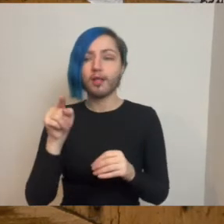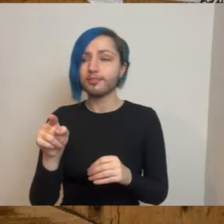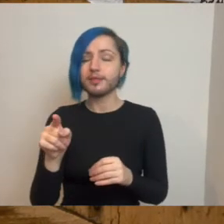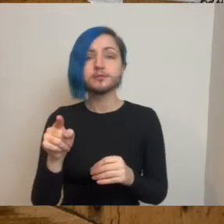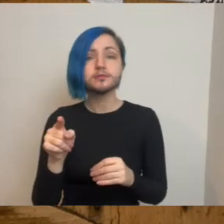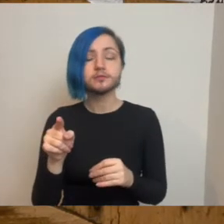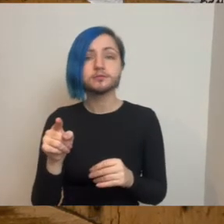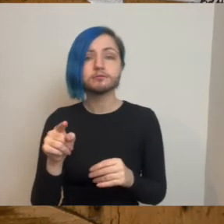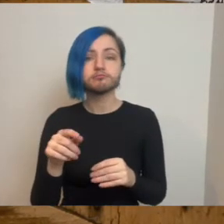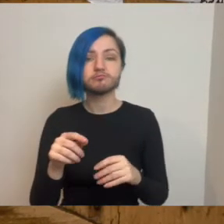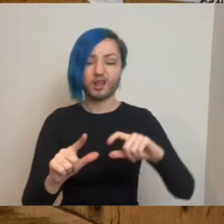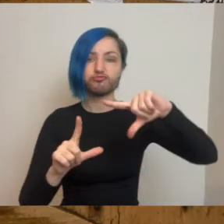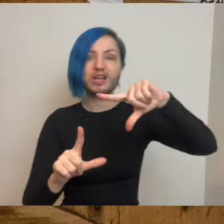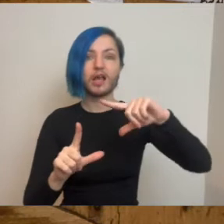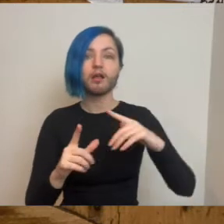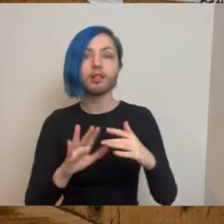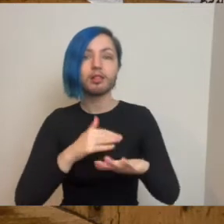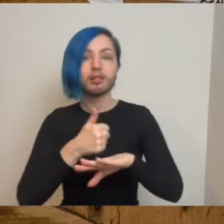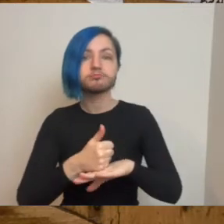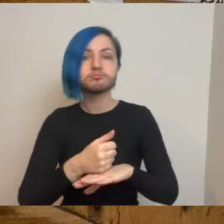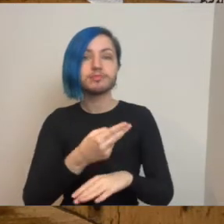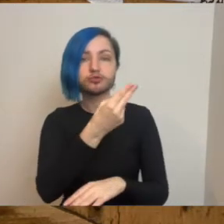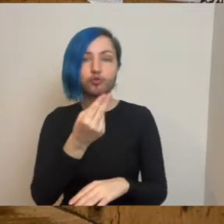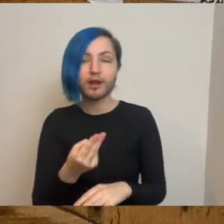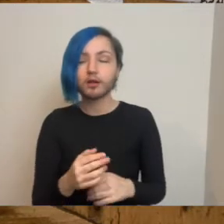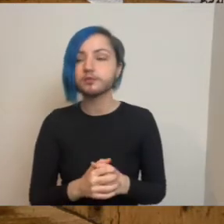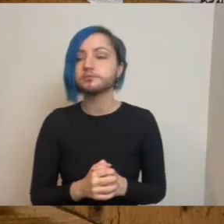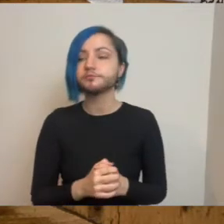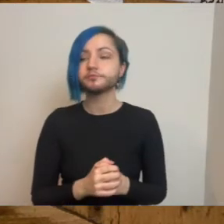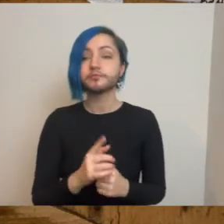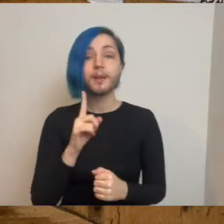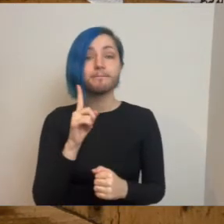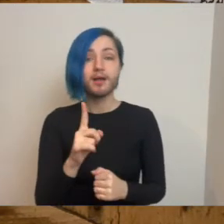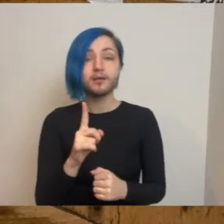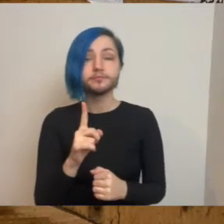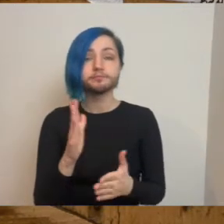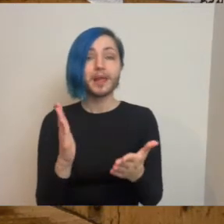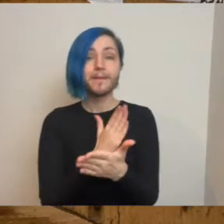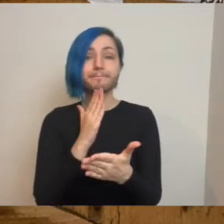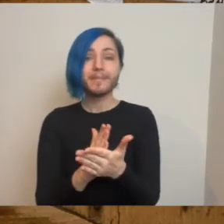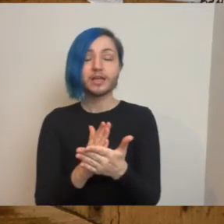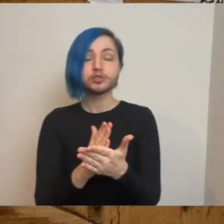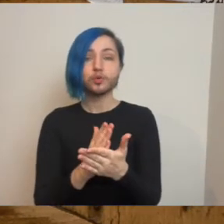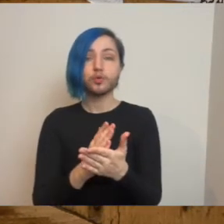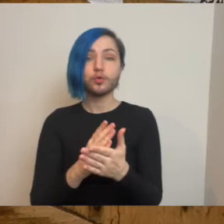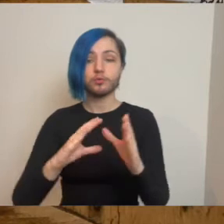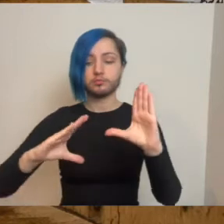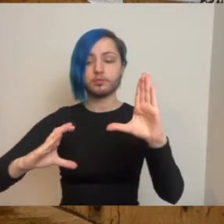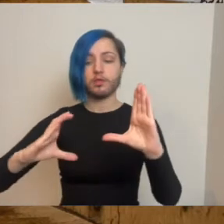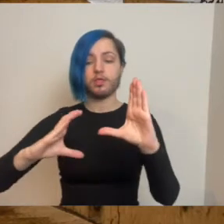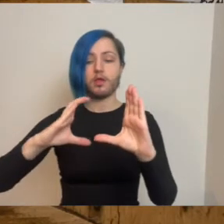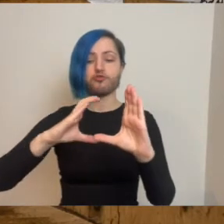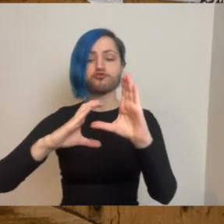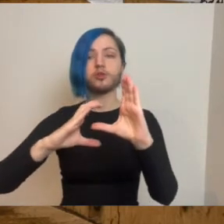of rectangular sort of drawing, but I'm making sure I dissect it each